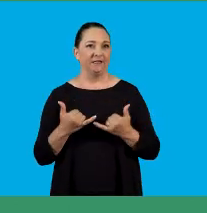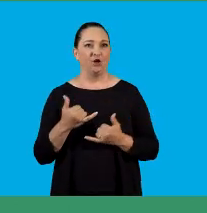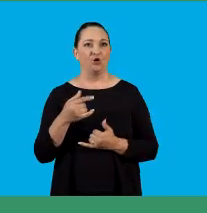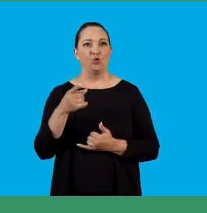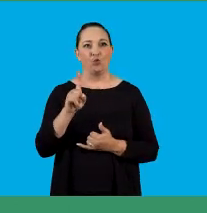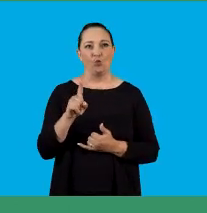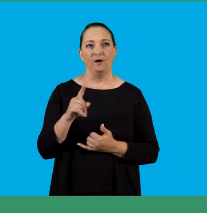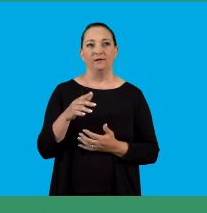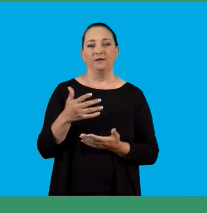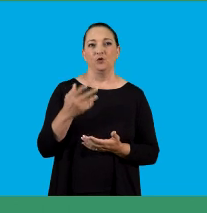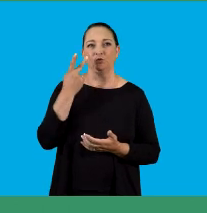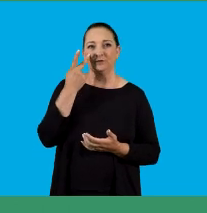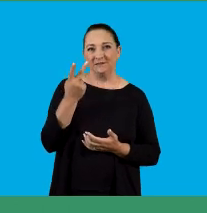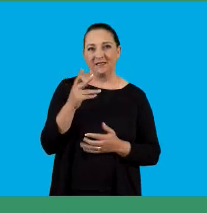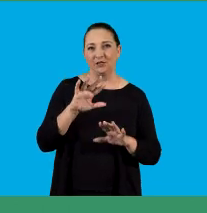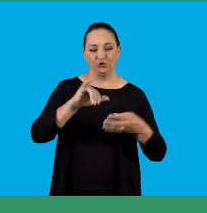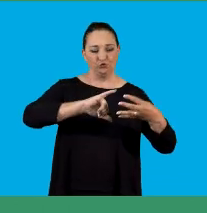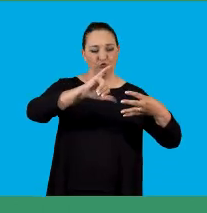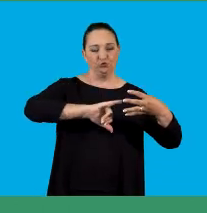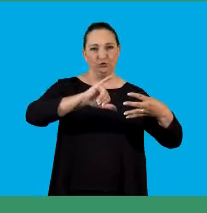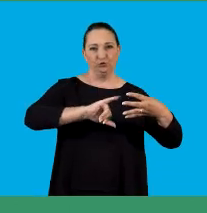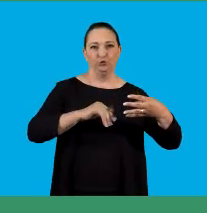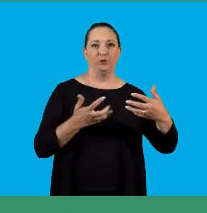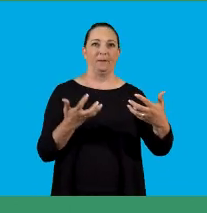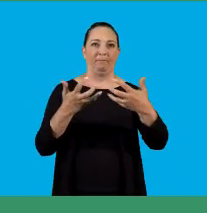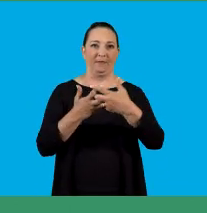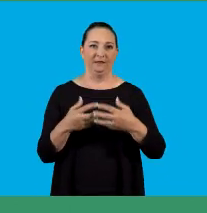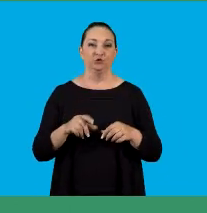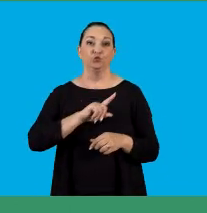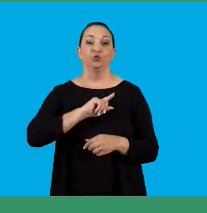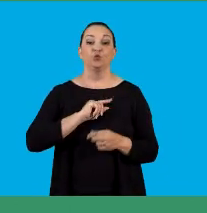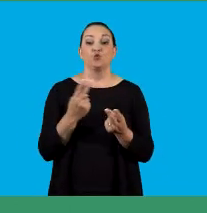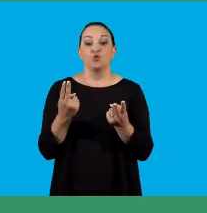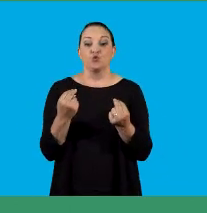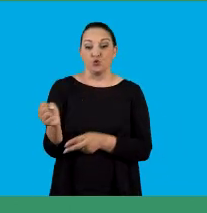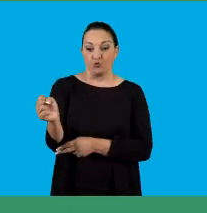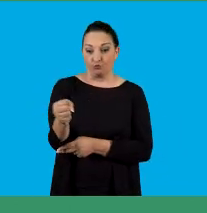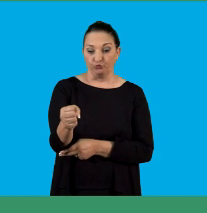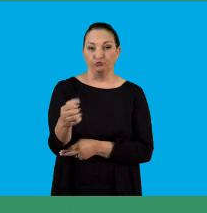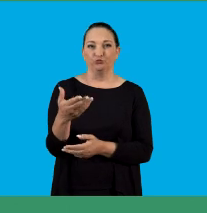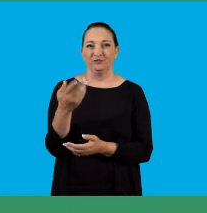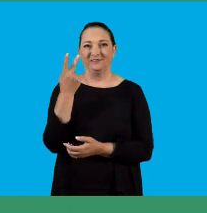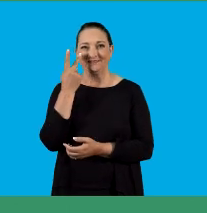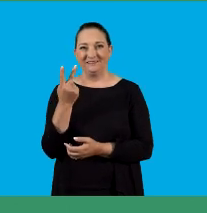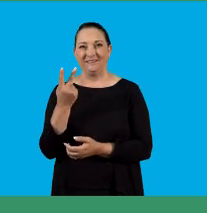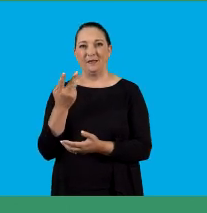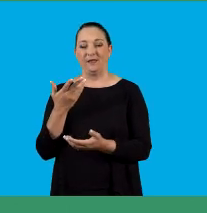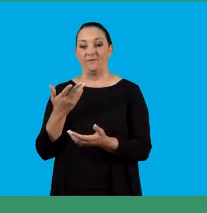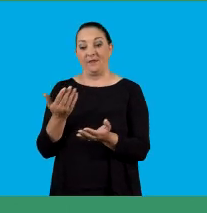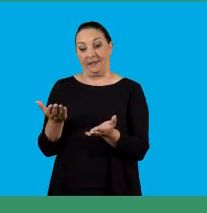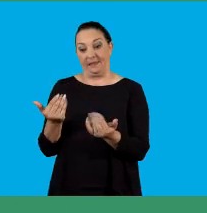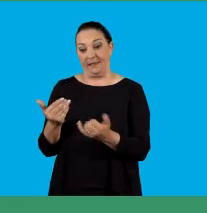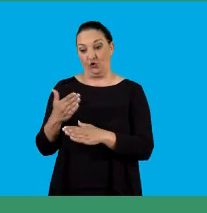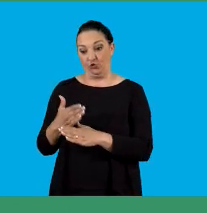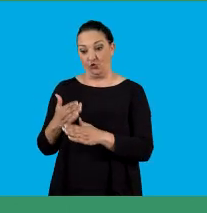the skills and competencies of newly appointed employees match the requirements of